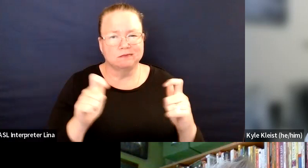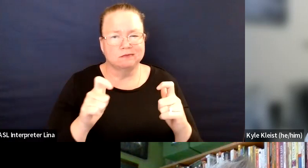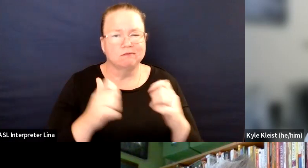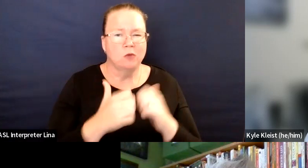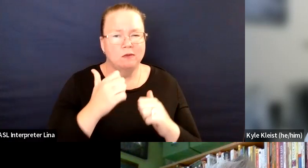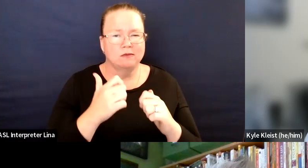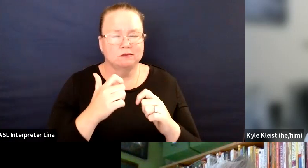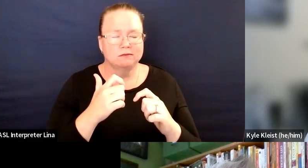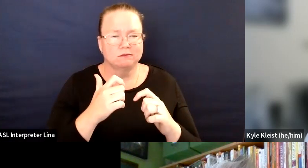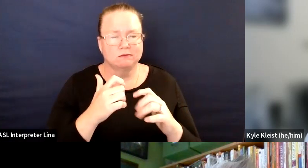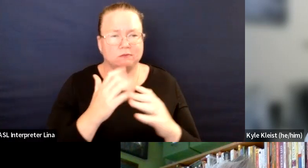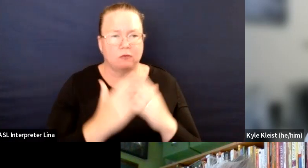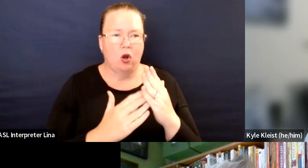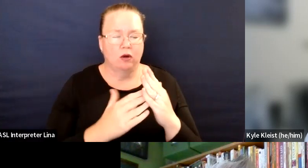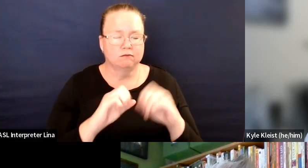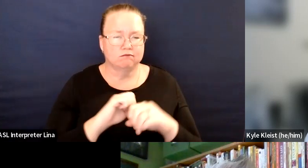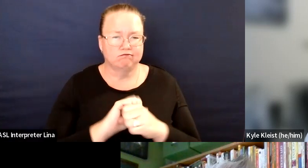pandemic.